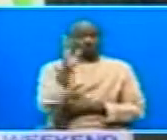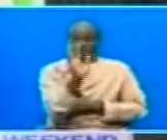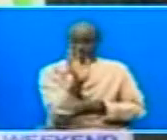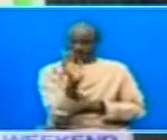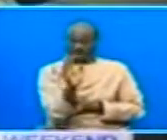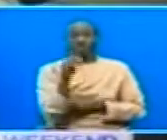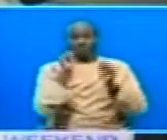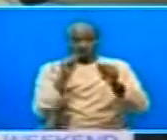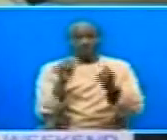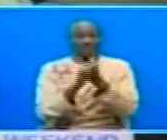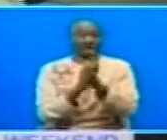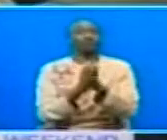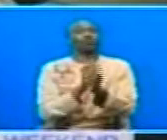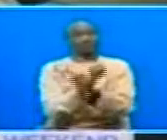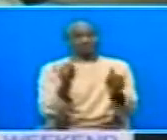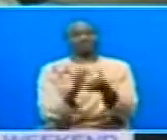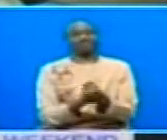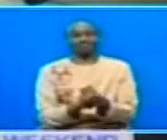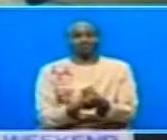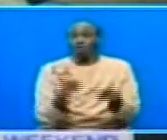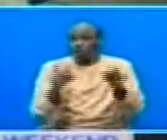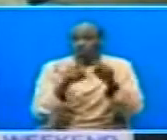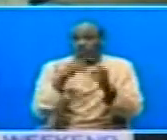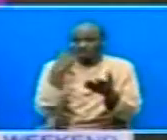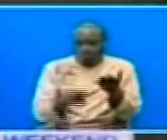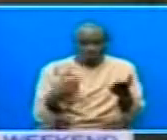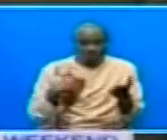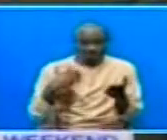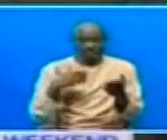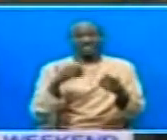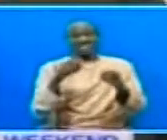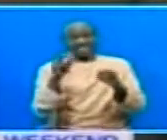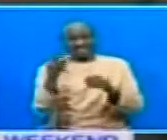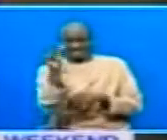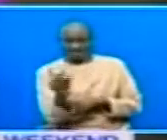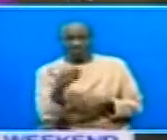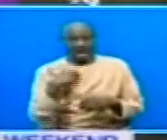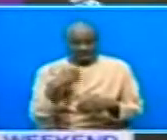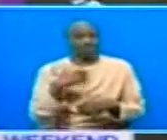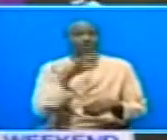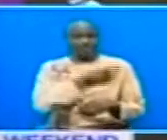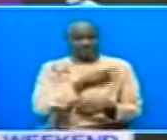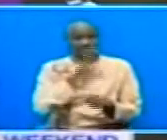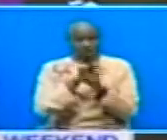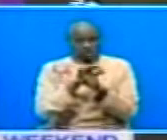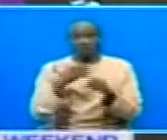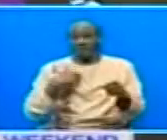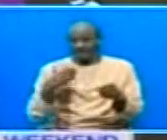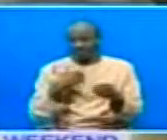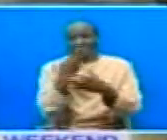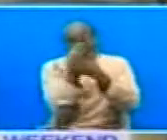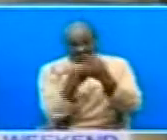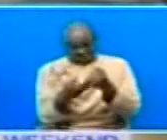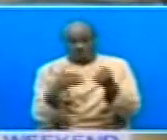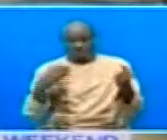to modernize the infrastructure. They're also meant to place the sub-region at a vantage point with the entry of the tripartite